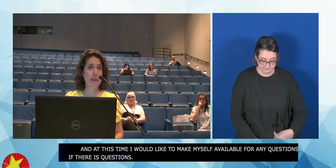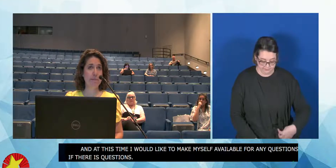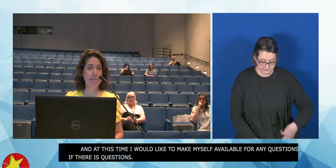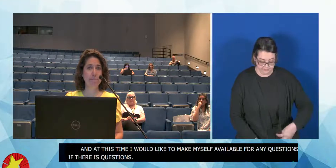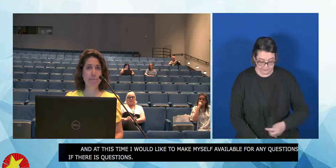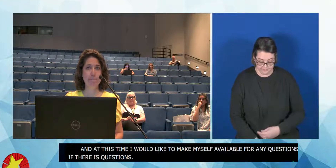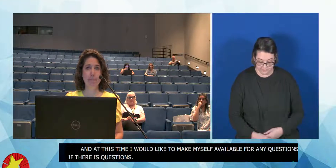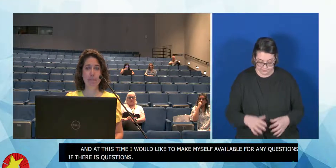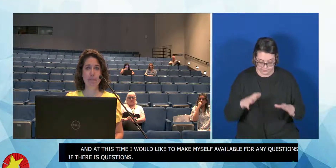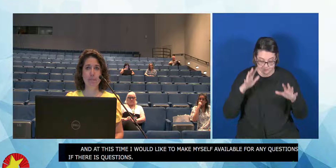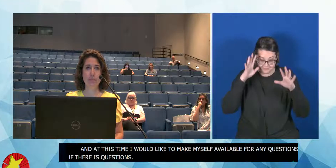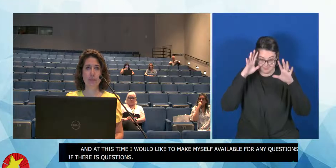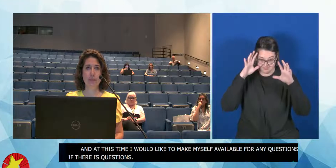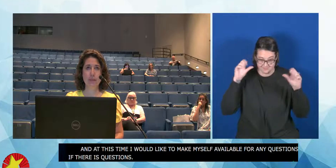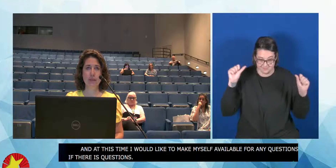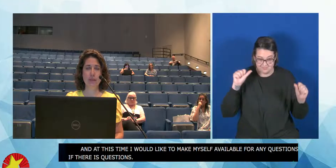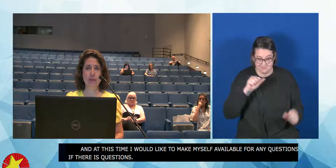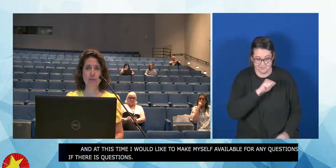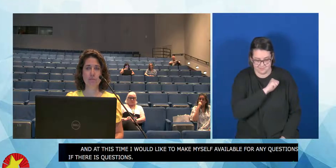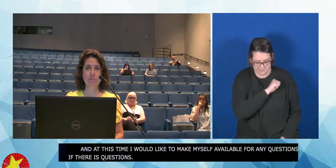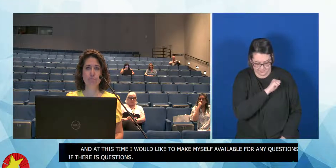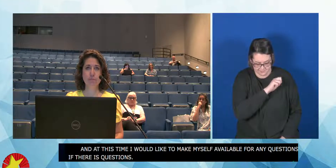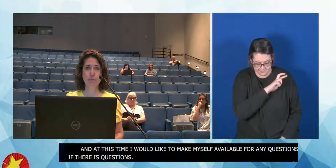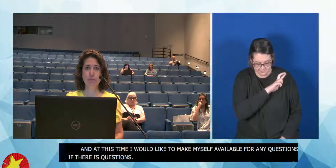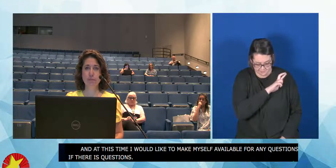Yes, this is Superintendent.